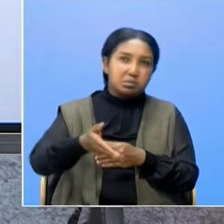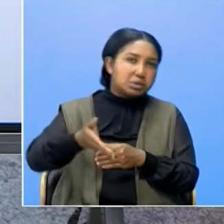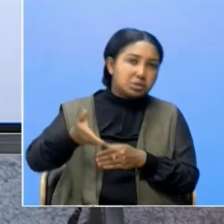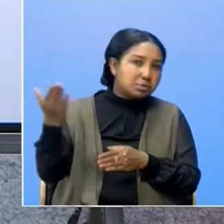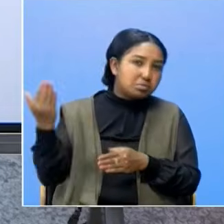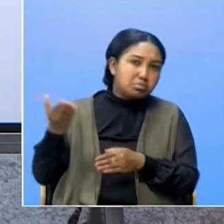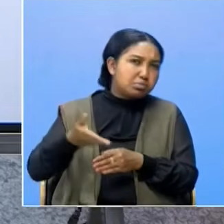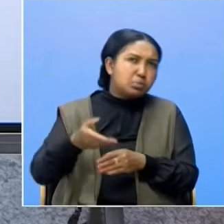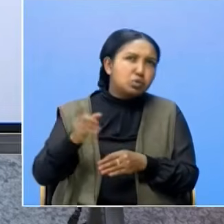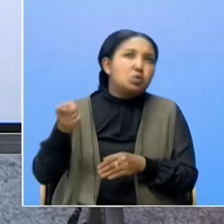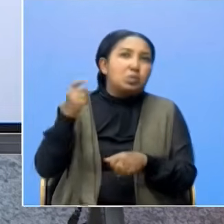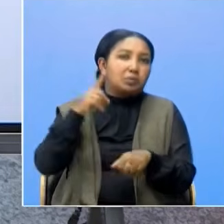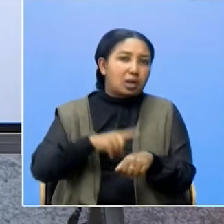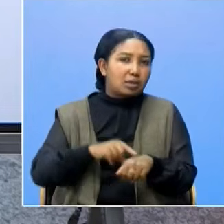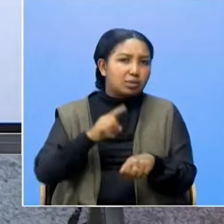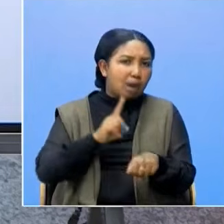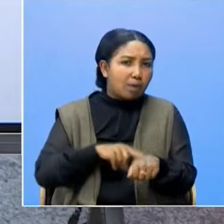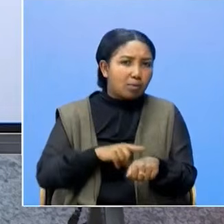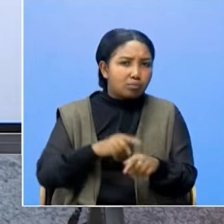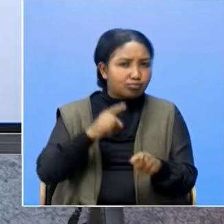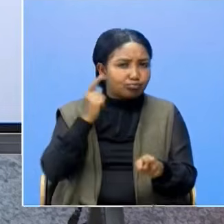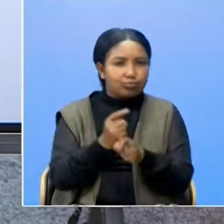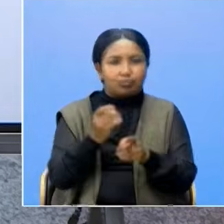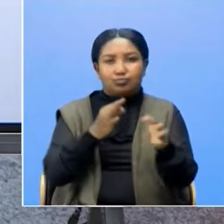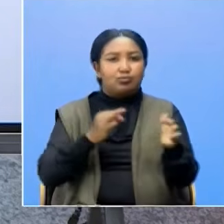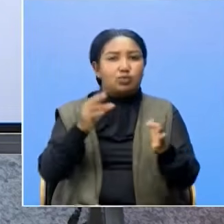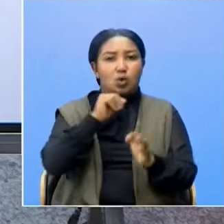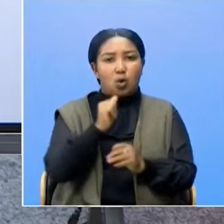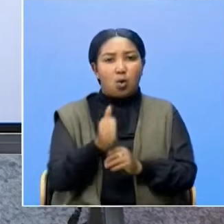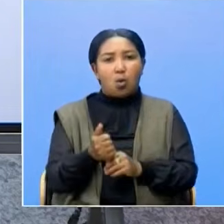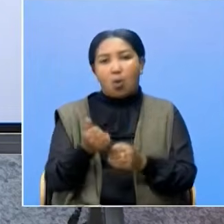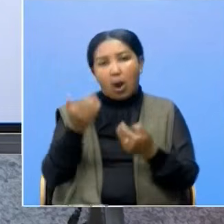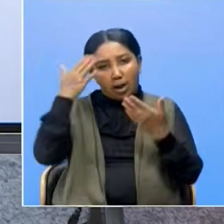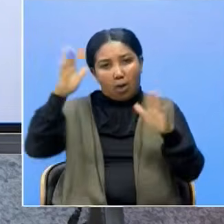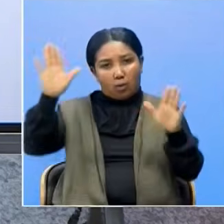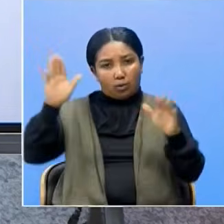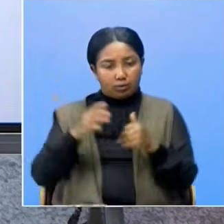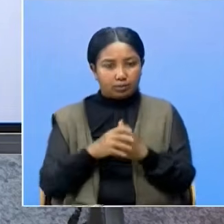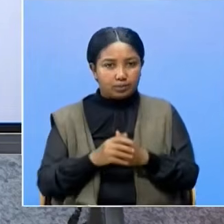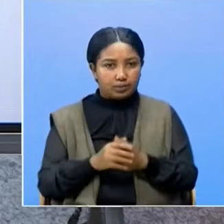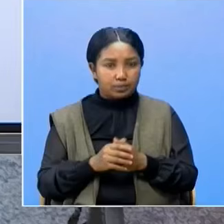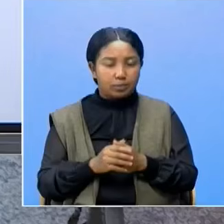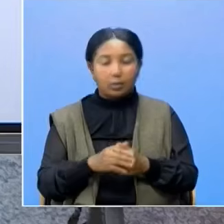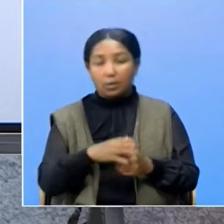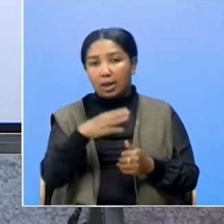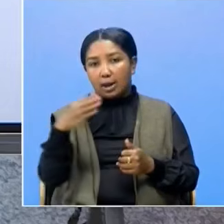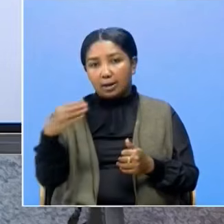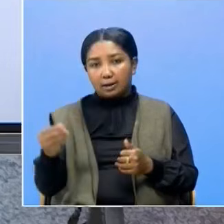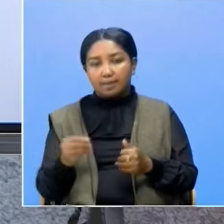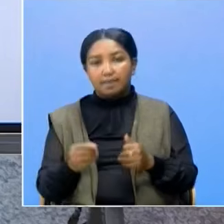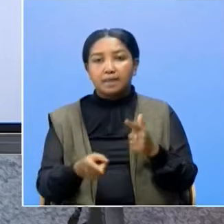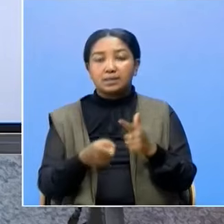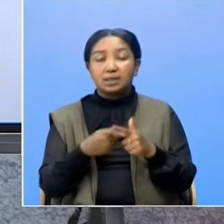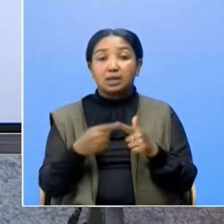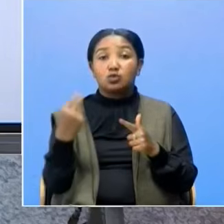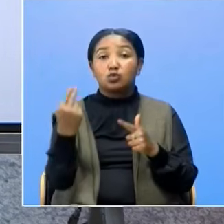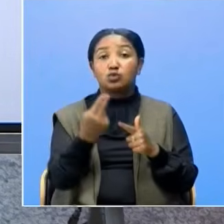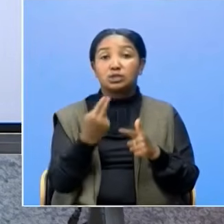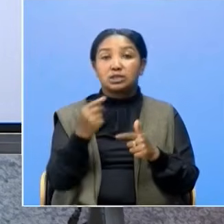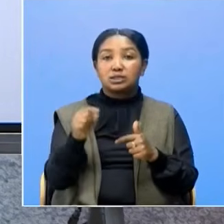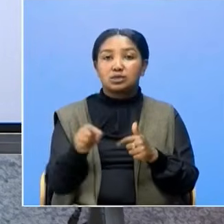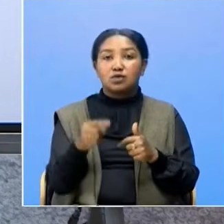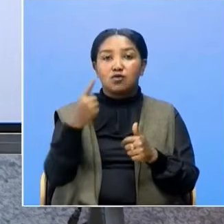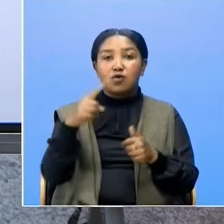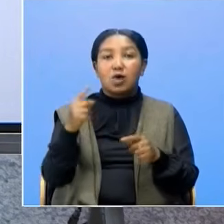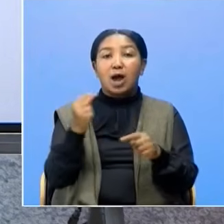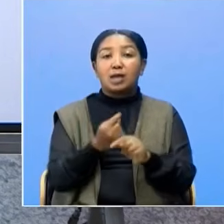that. Not a specific time adverb, because the time of happening is not known. And the second one is for